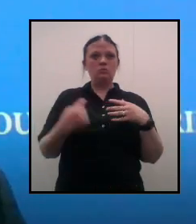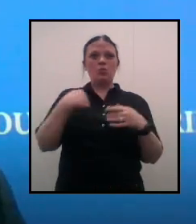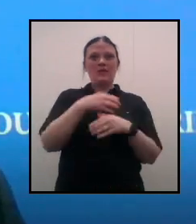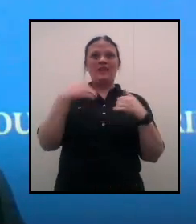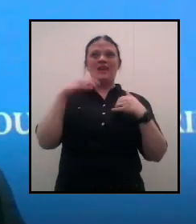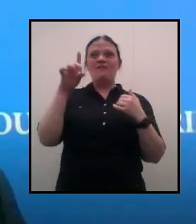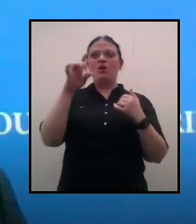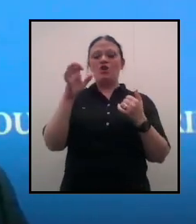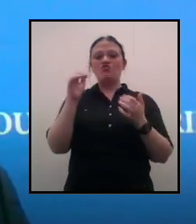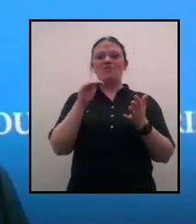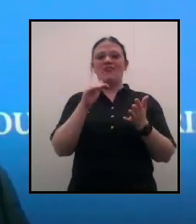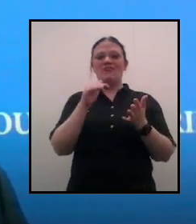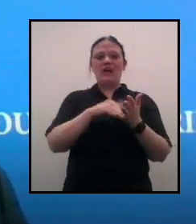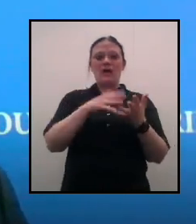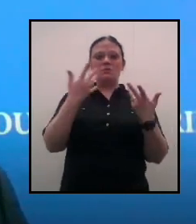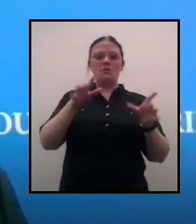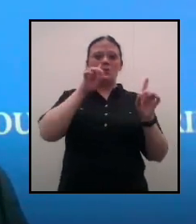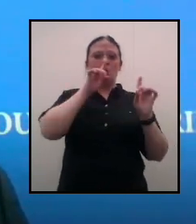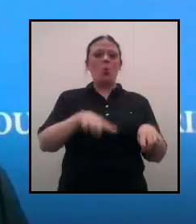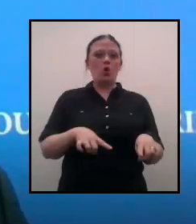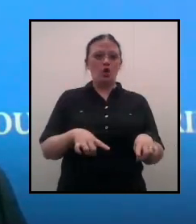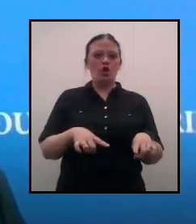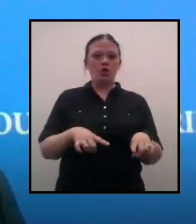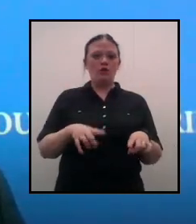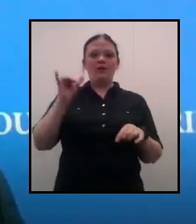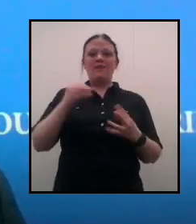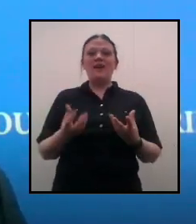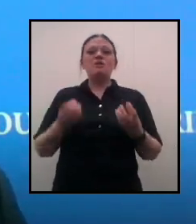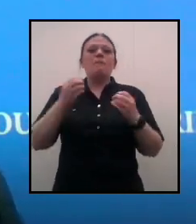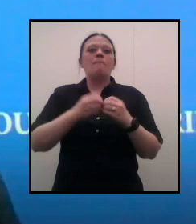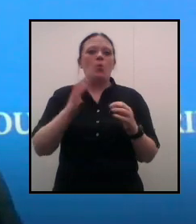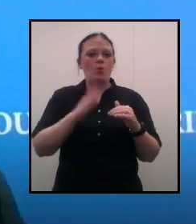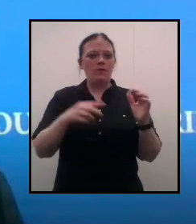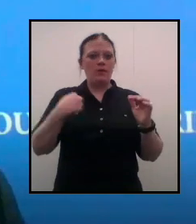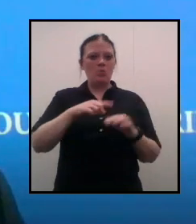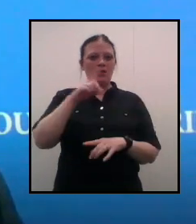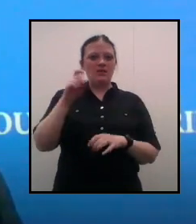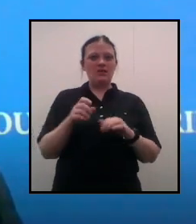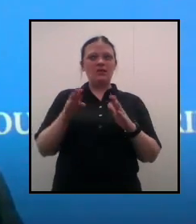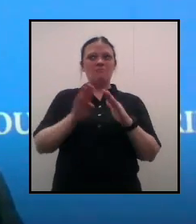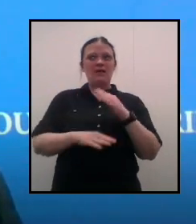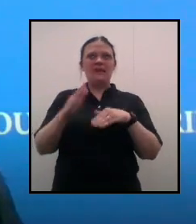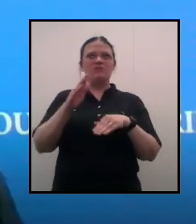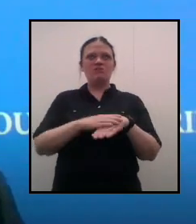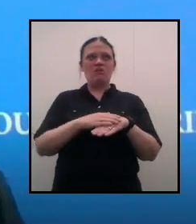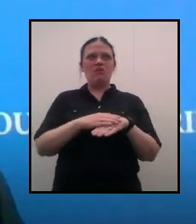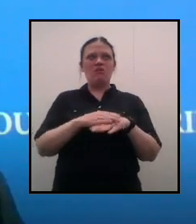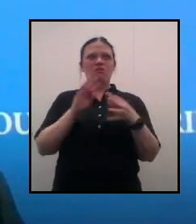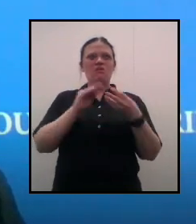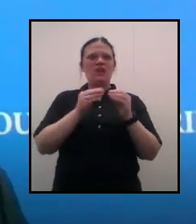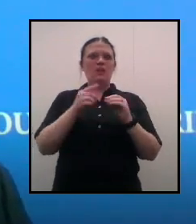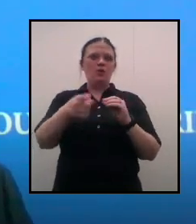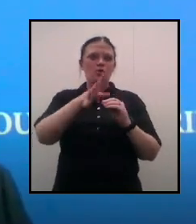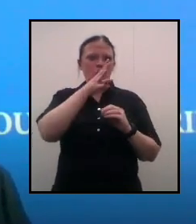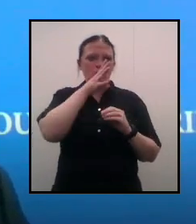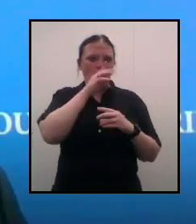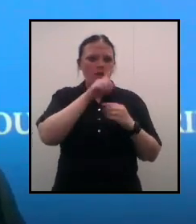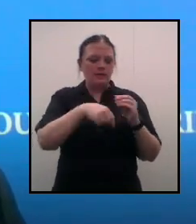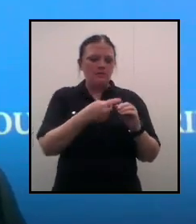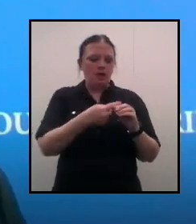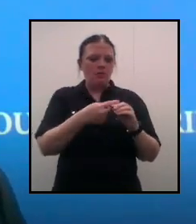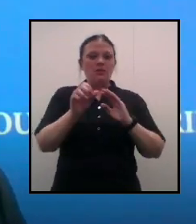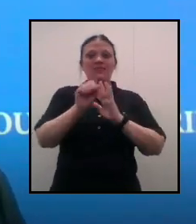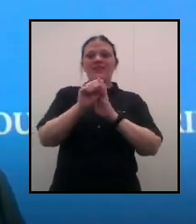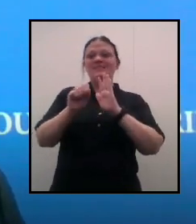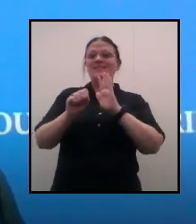on order, which is more than what we would need based on I think the status, the number that you talked about. The